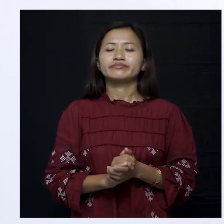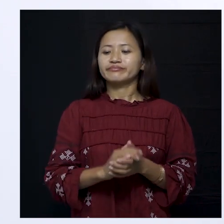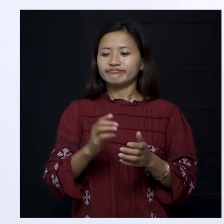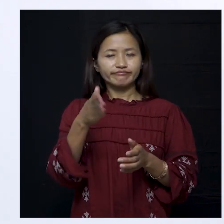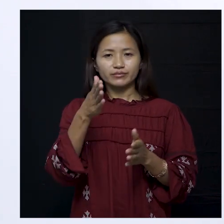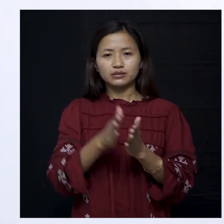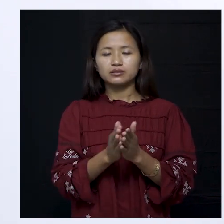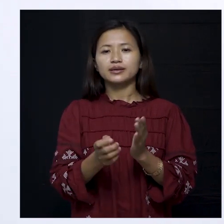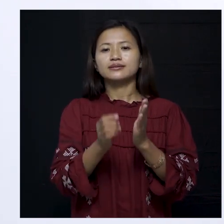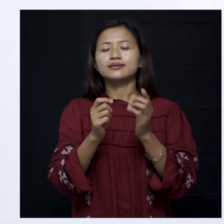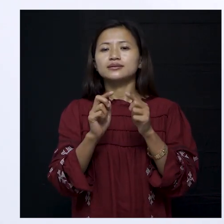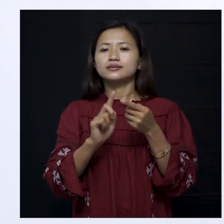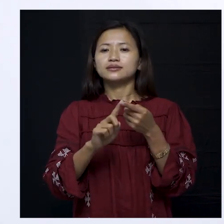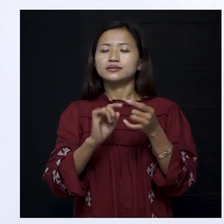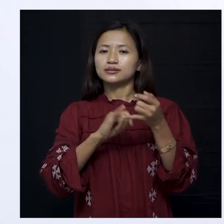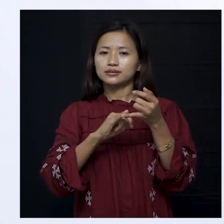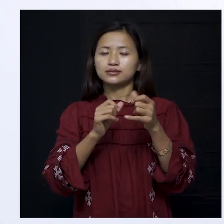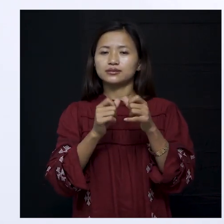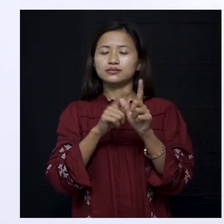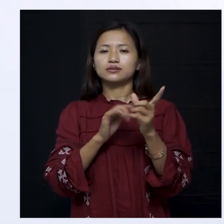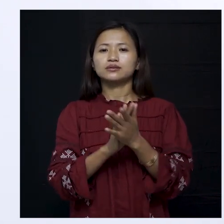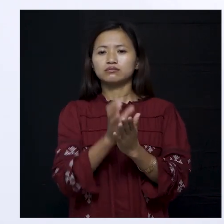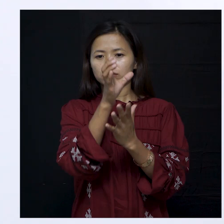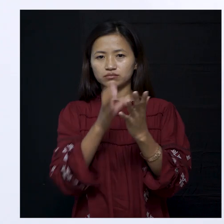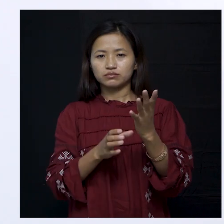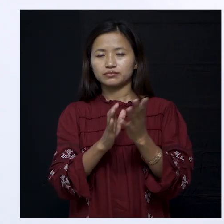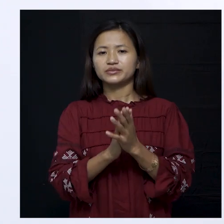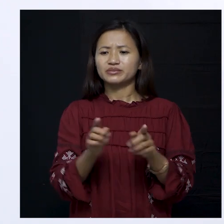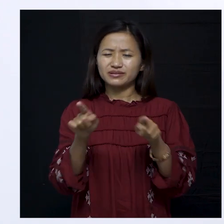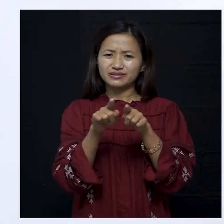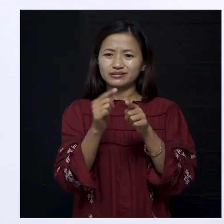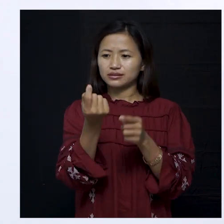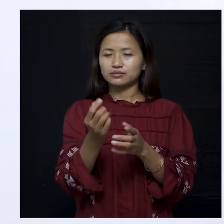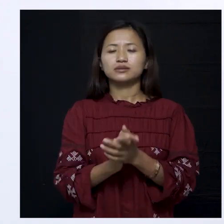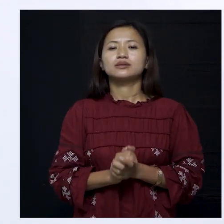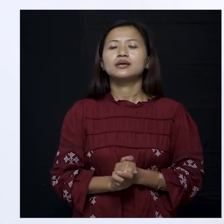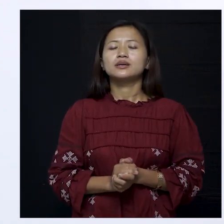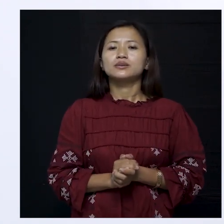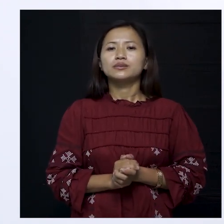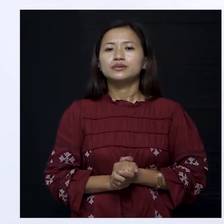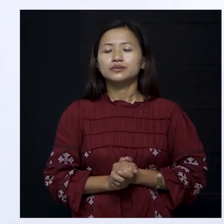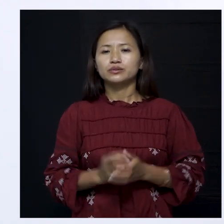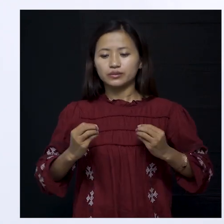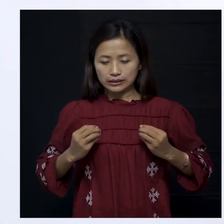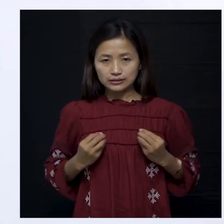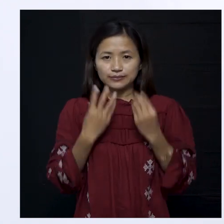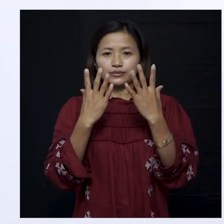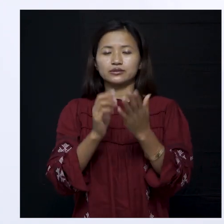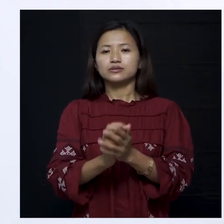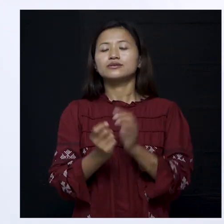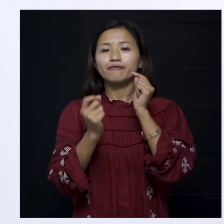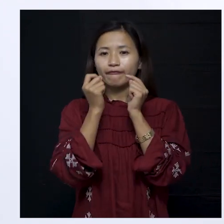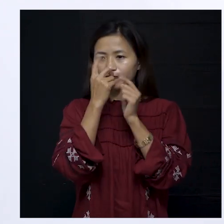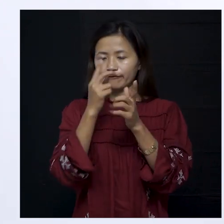a speech and writing an essay is different. It may appear a little similar, but you are going to express your views,